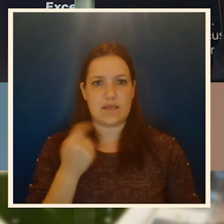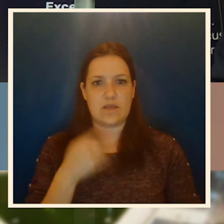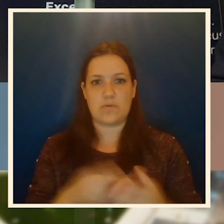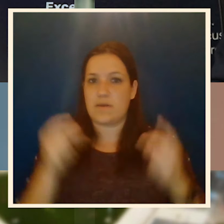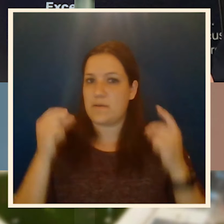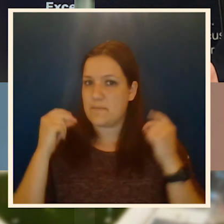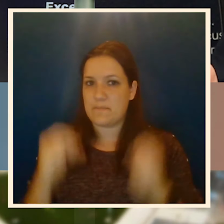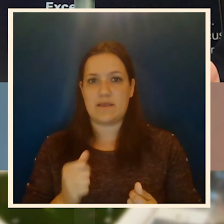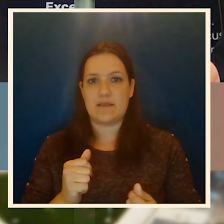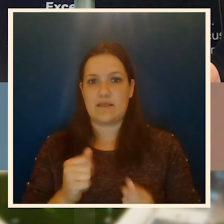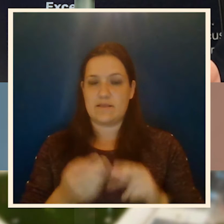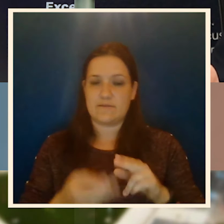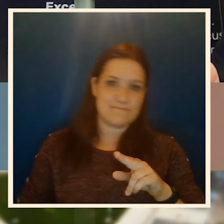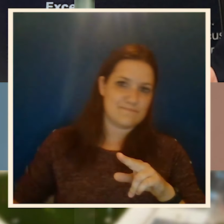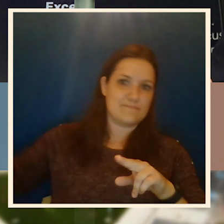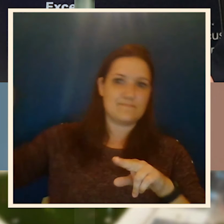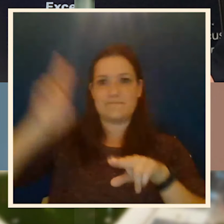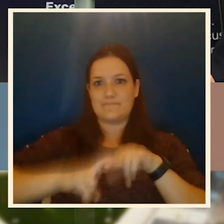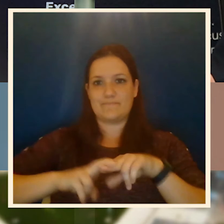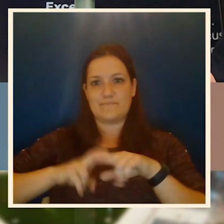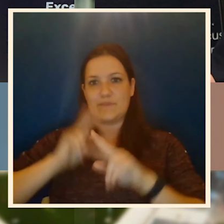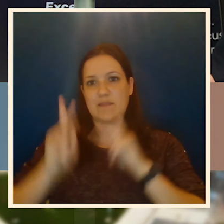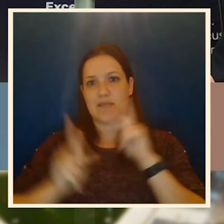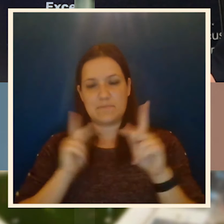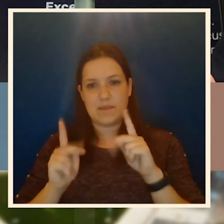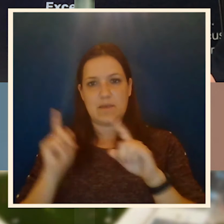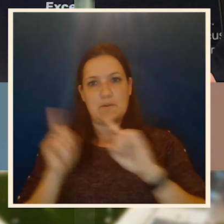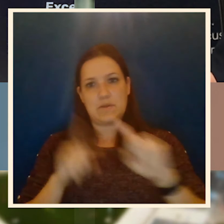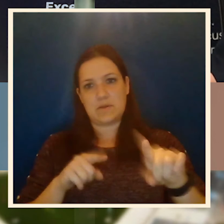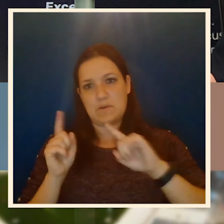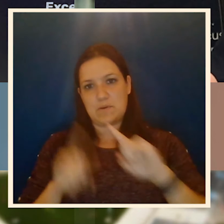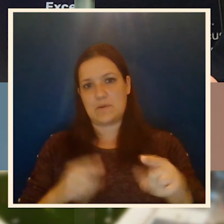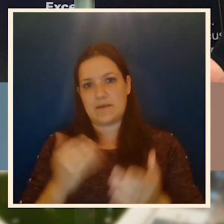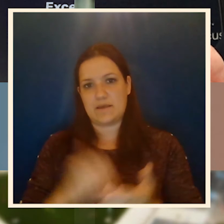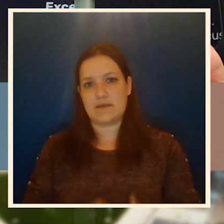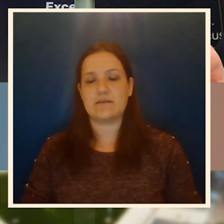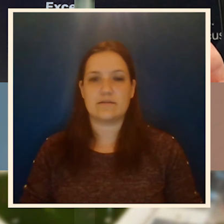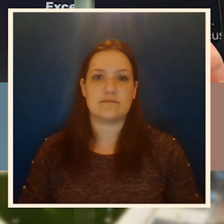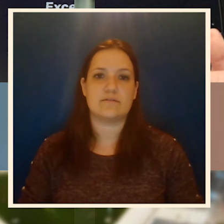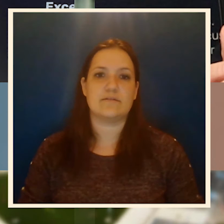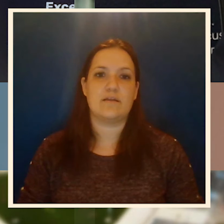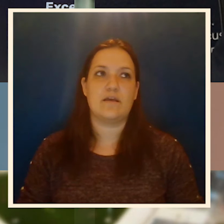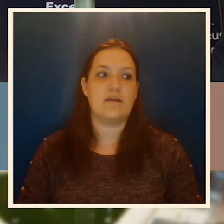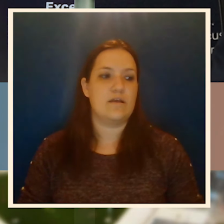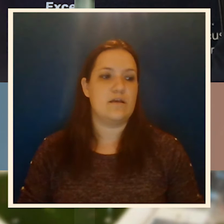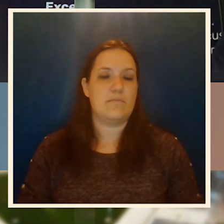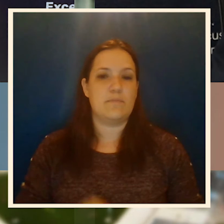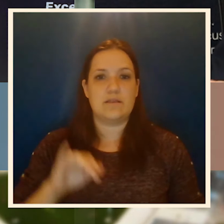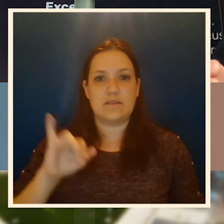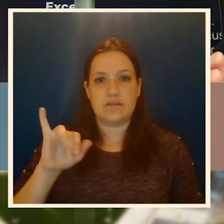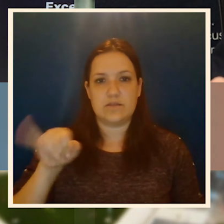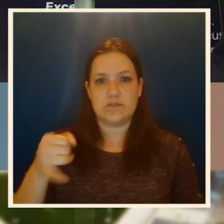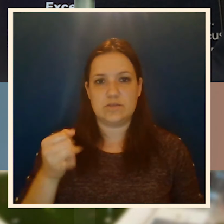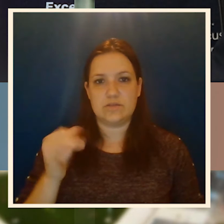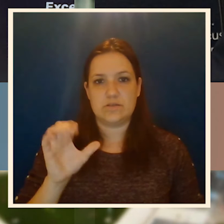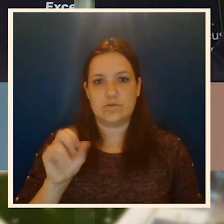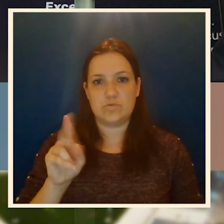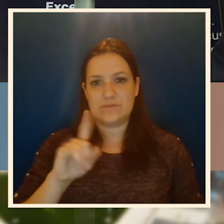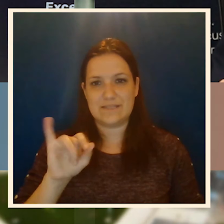immediately our attendance went up significantly. Yeah. So that was a big barrier. But the jacuzzis are open,